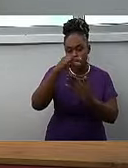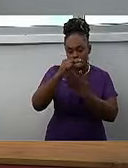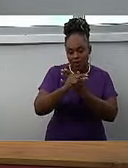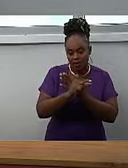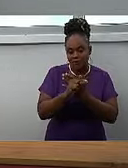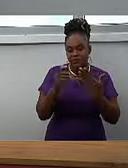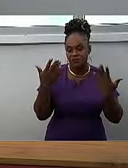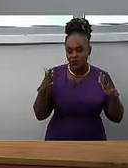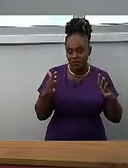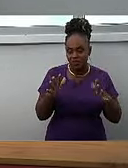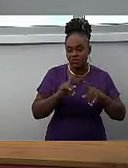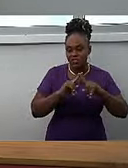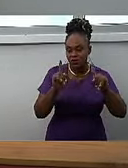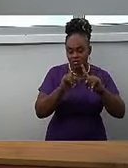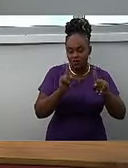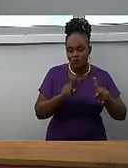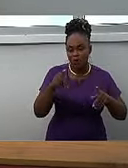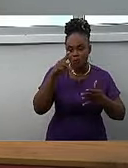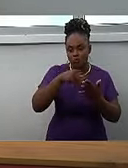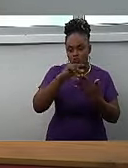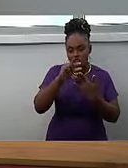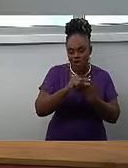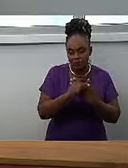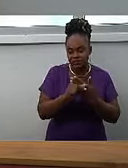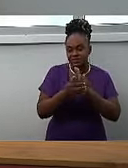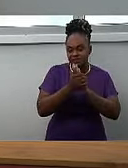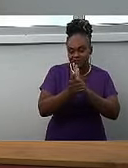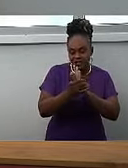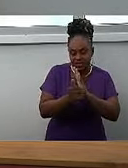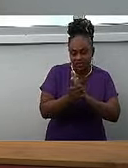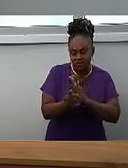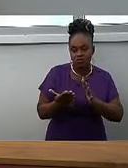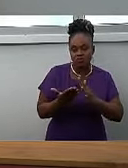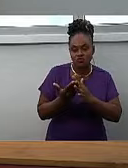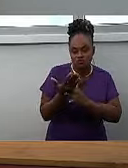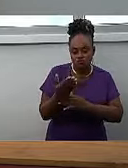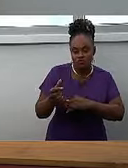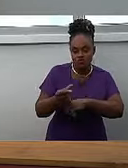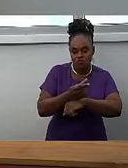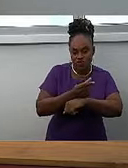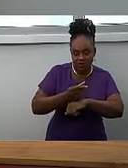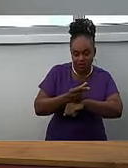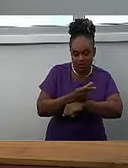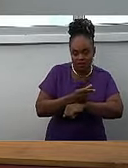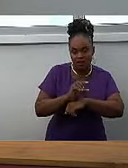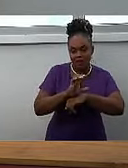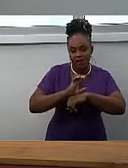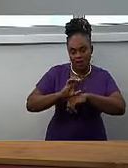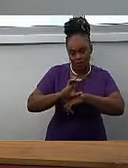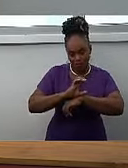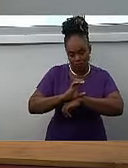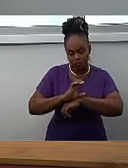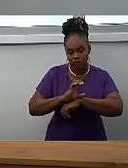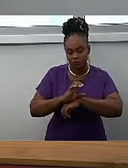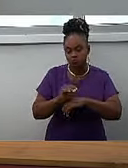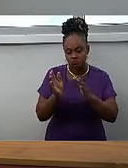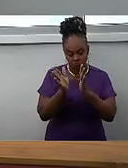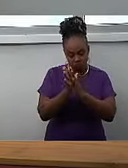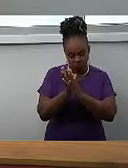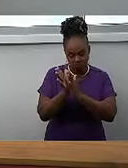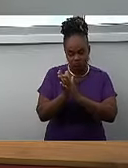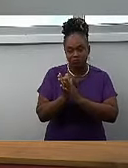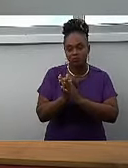various courses and skills training in Grenada and Carriacou is highly commendable.